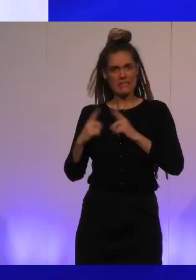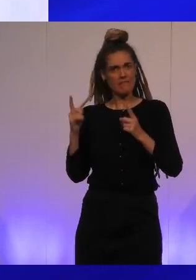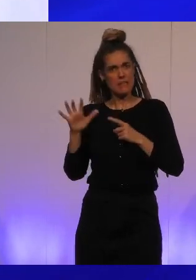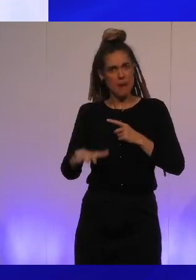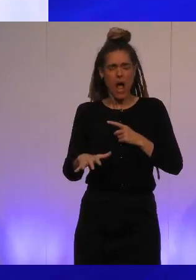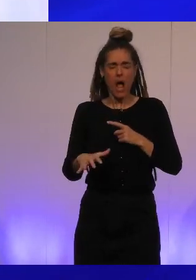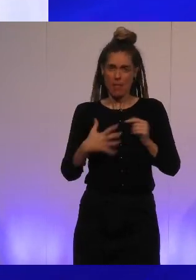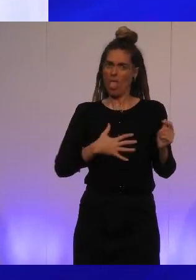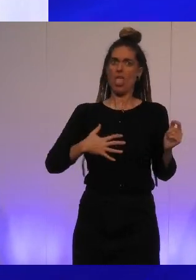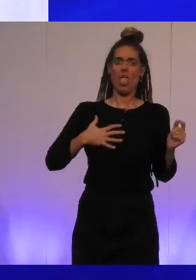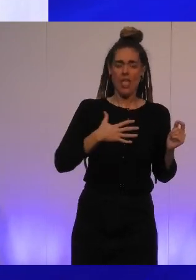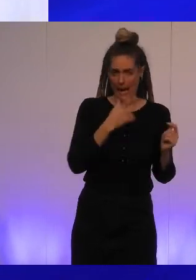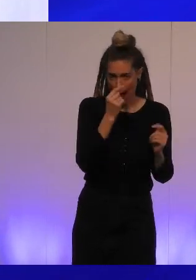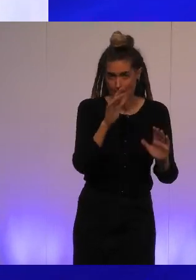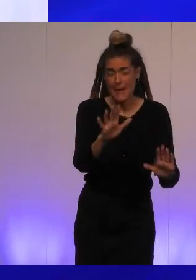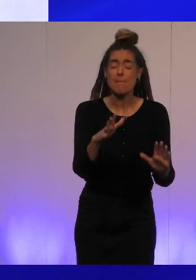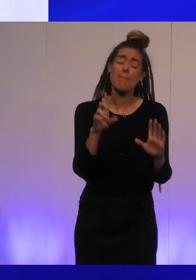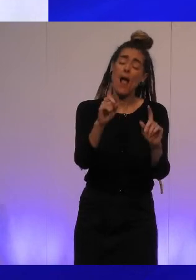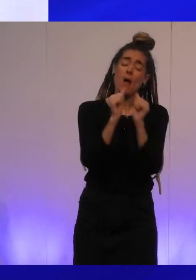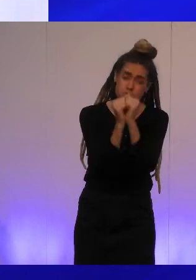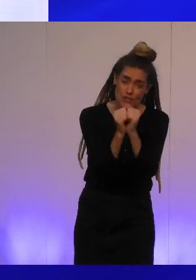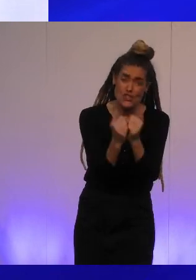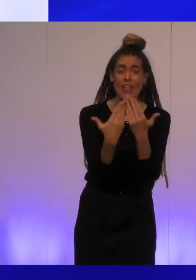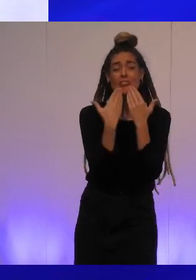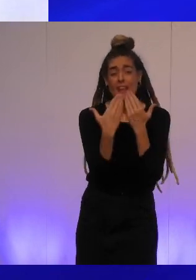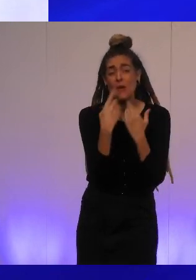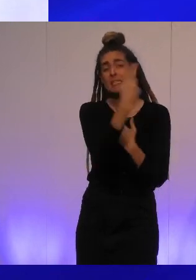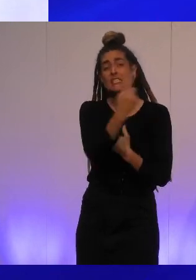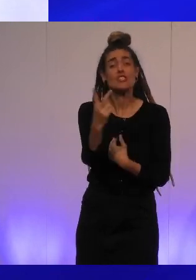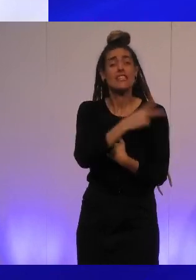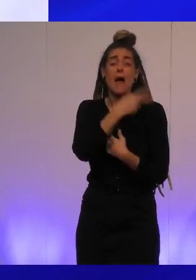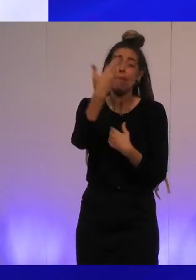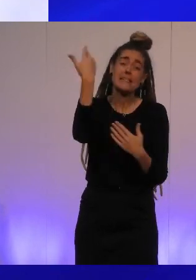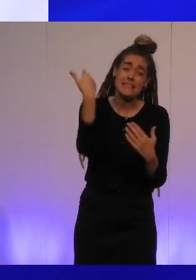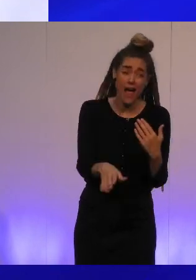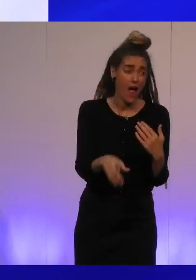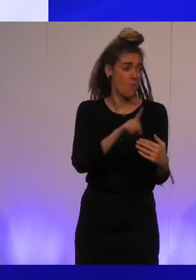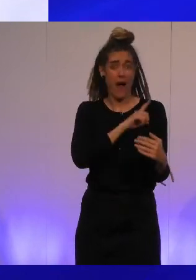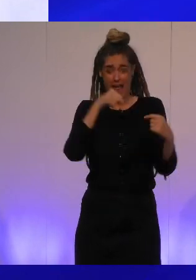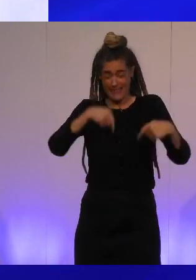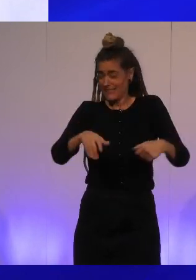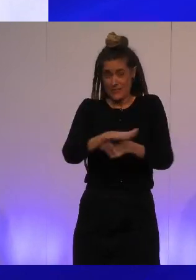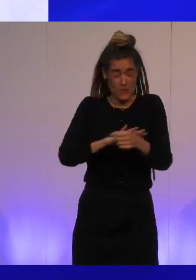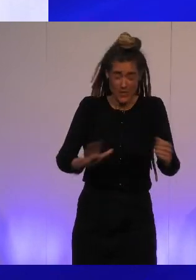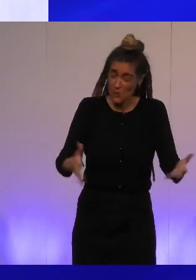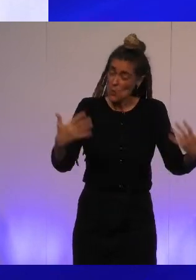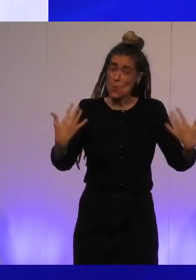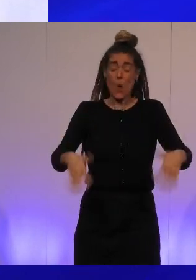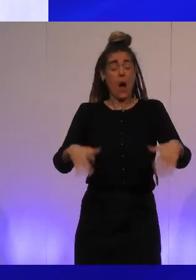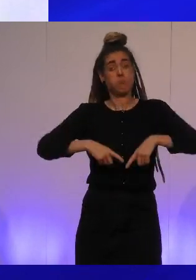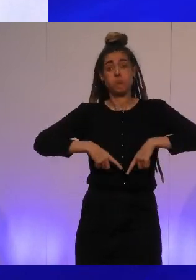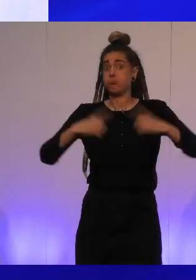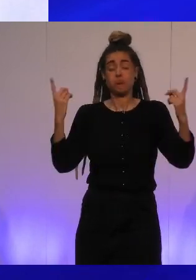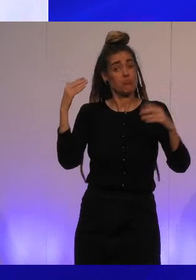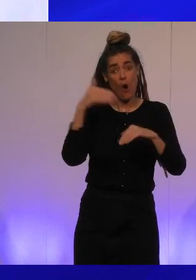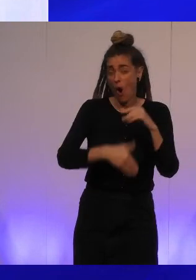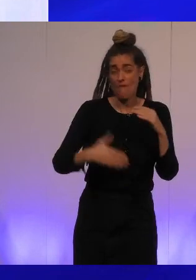reiterate our thanks for everyone who's done that under such exceptional circumstances, particularly this last